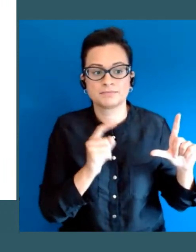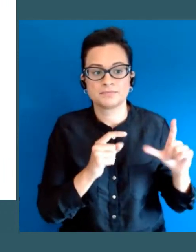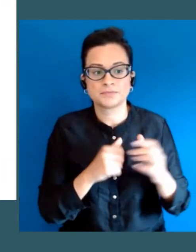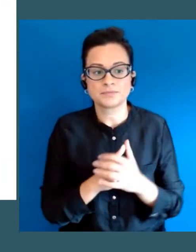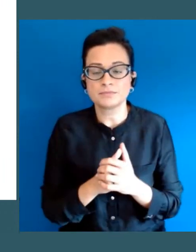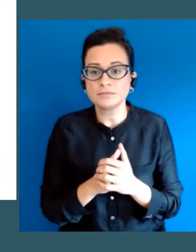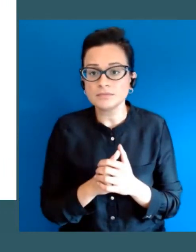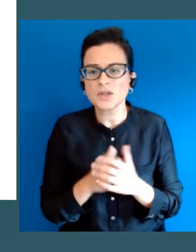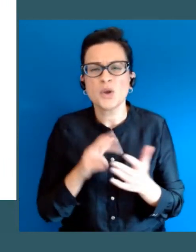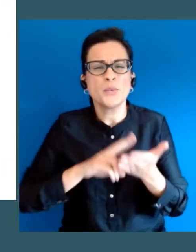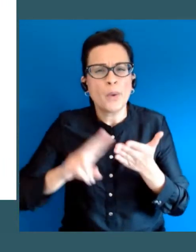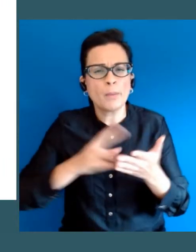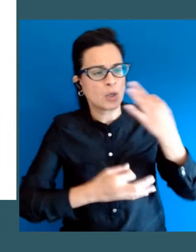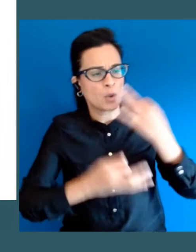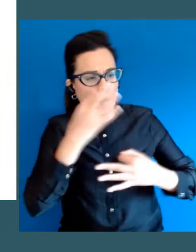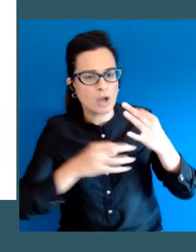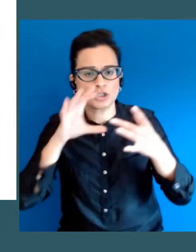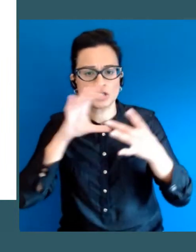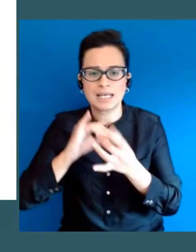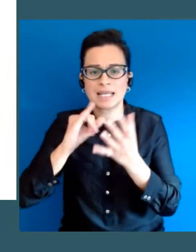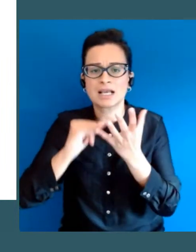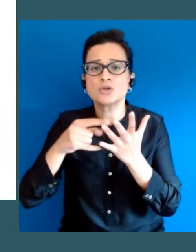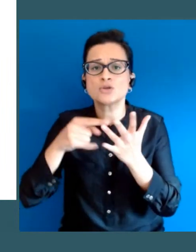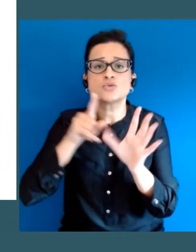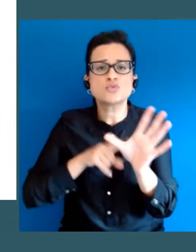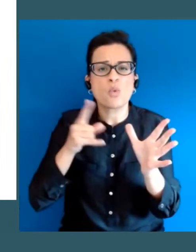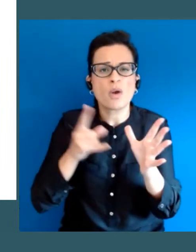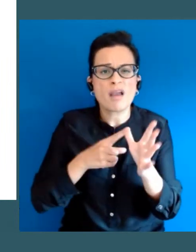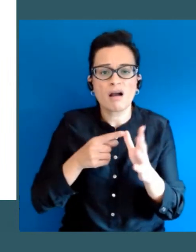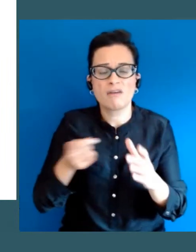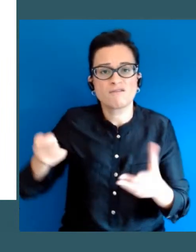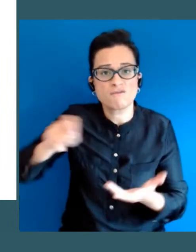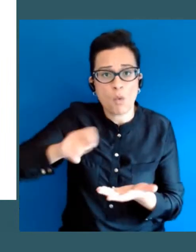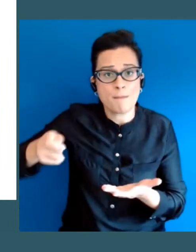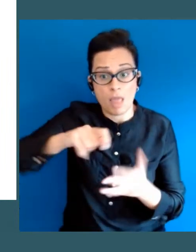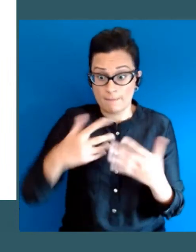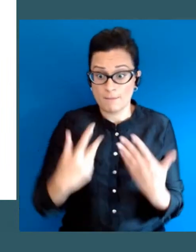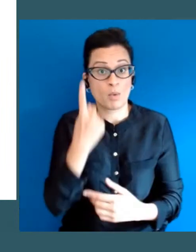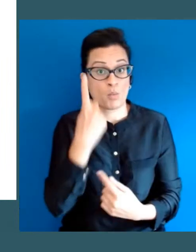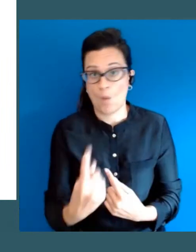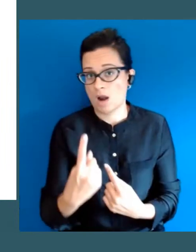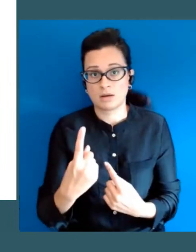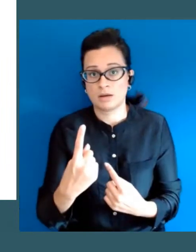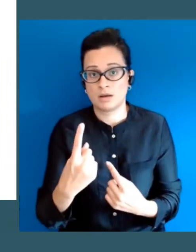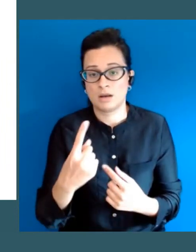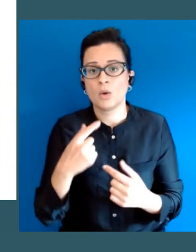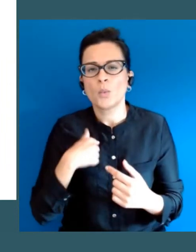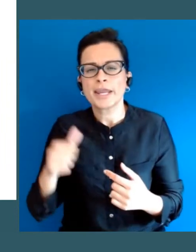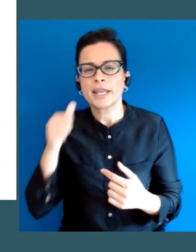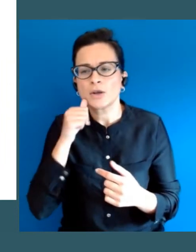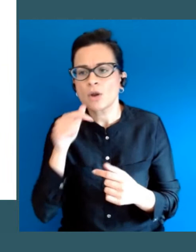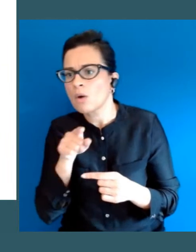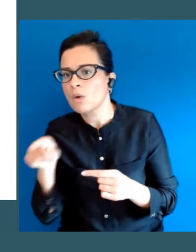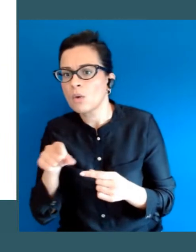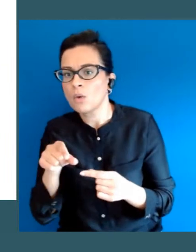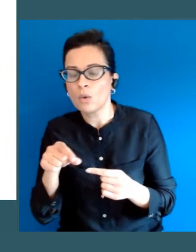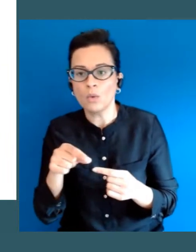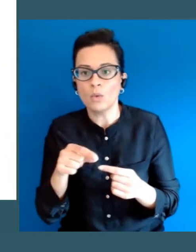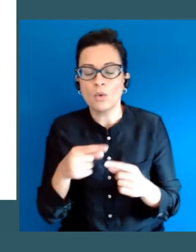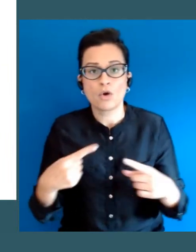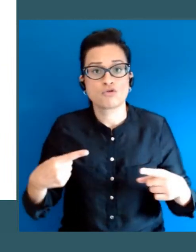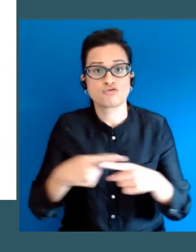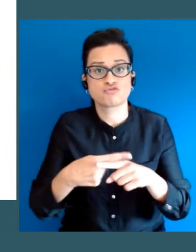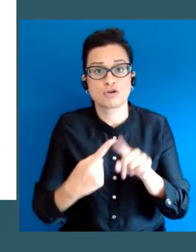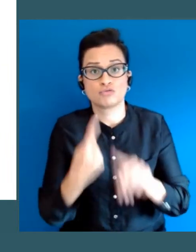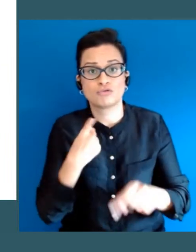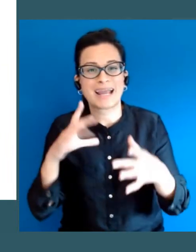formula. So there is only one available currently. We do know that there's quite high cross-reactivity with our non-IgE